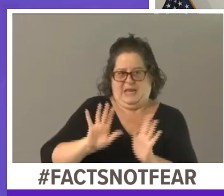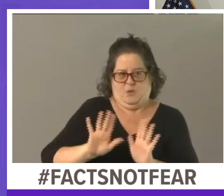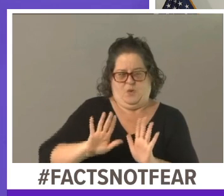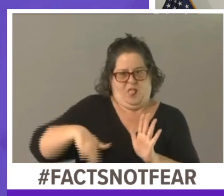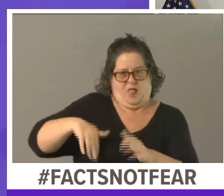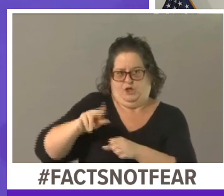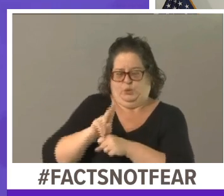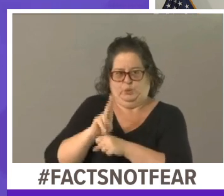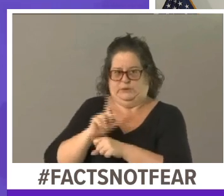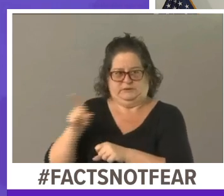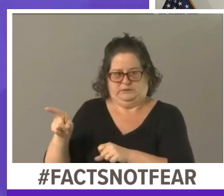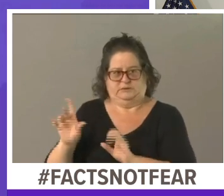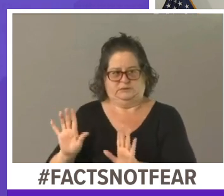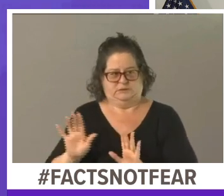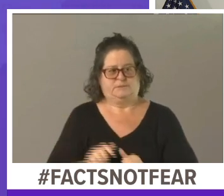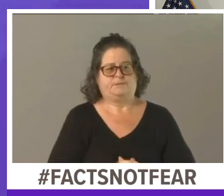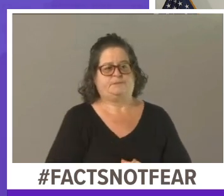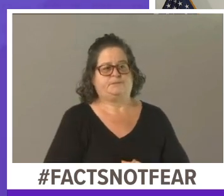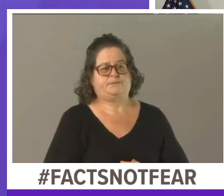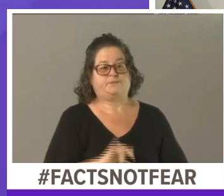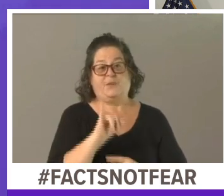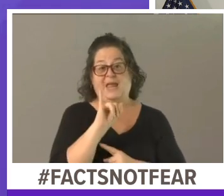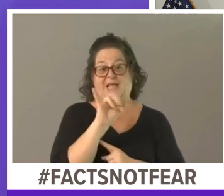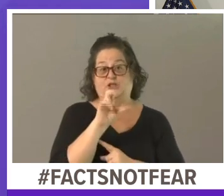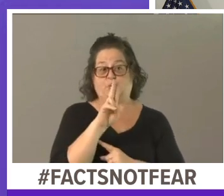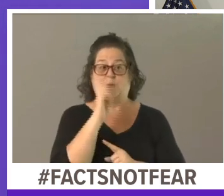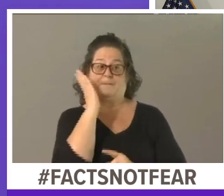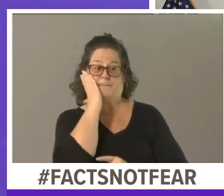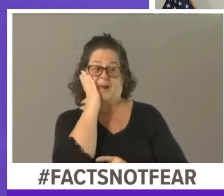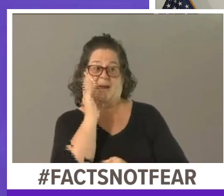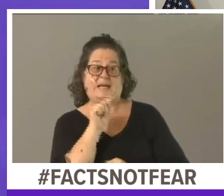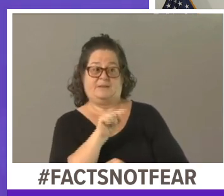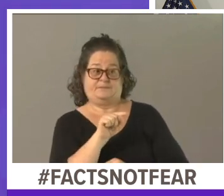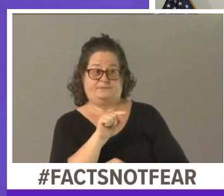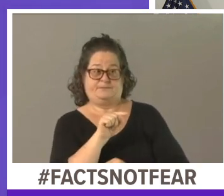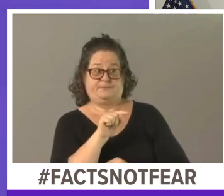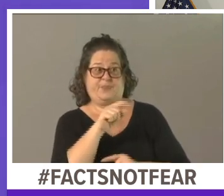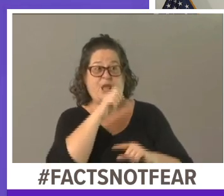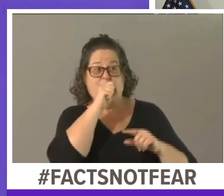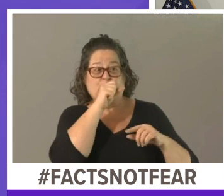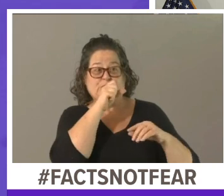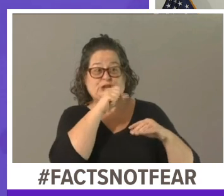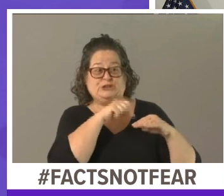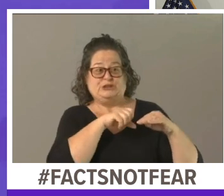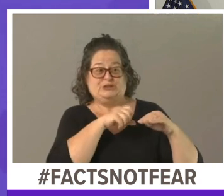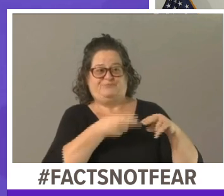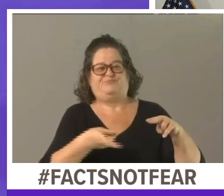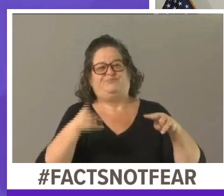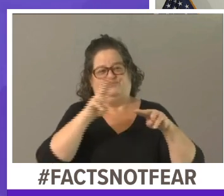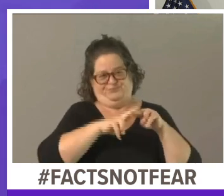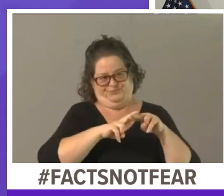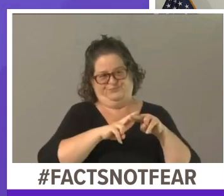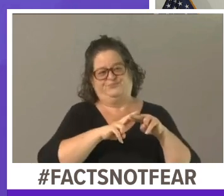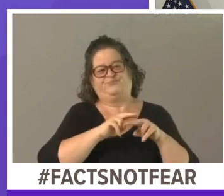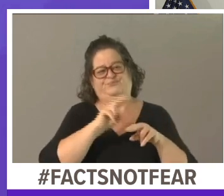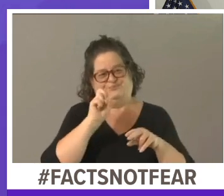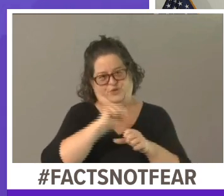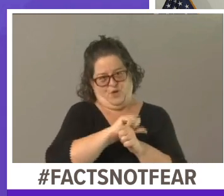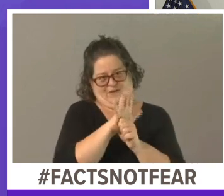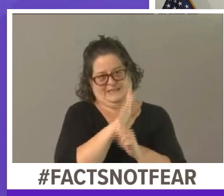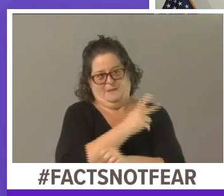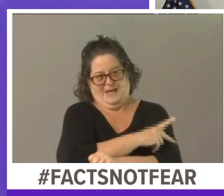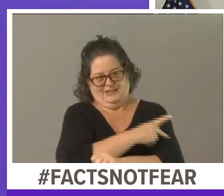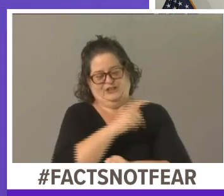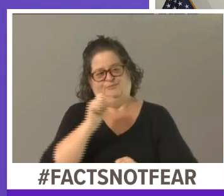care unit hospital beds for COVID-19. Again, the orange line shows an increase in